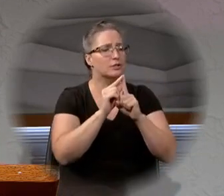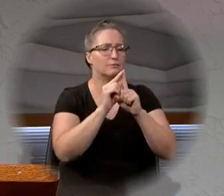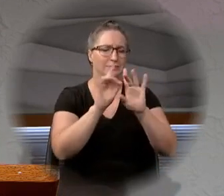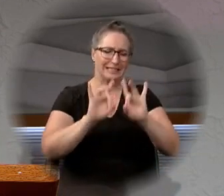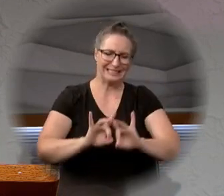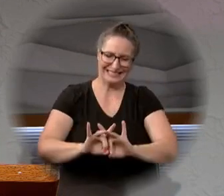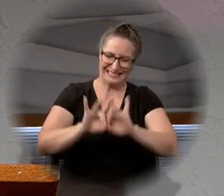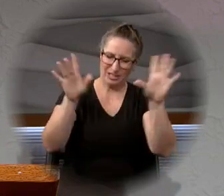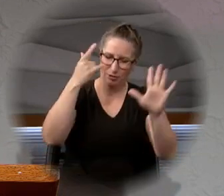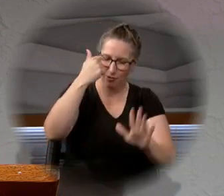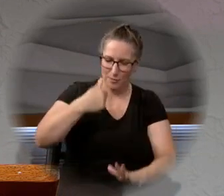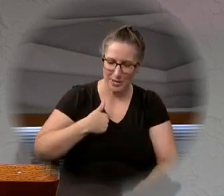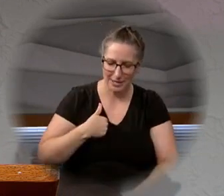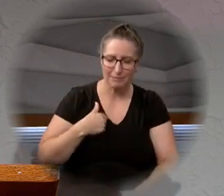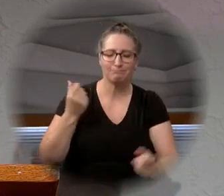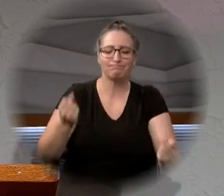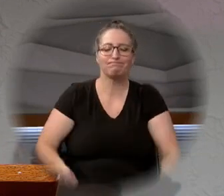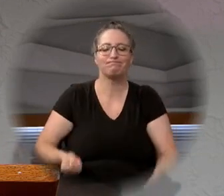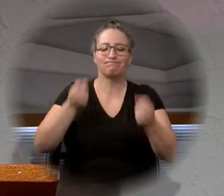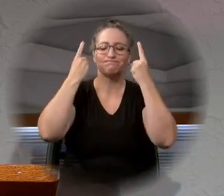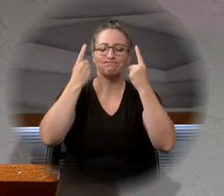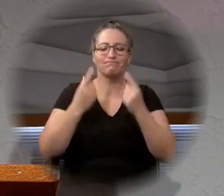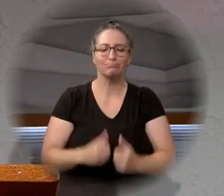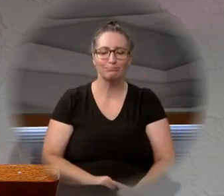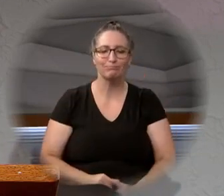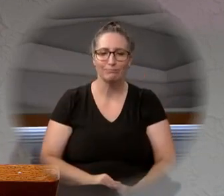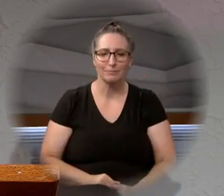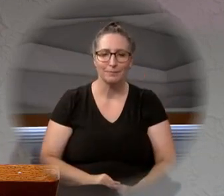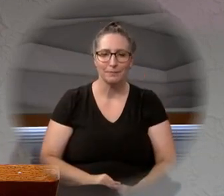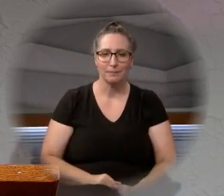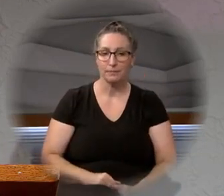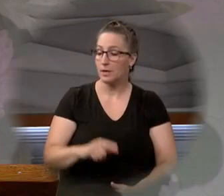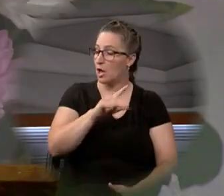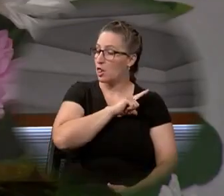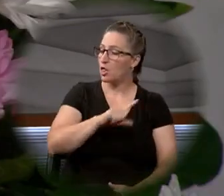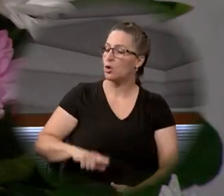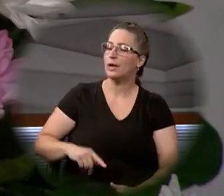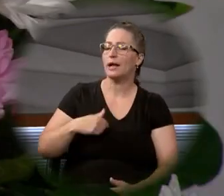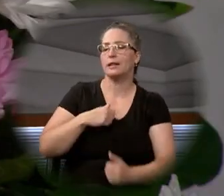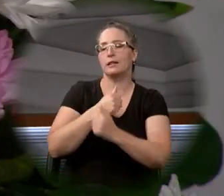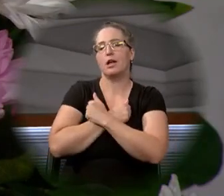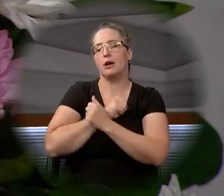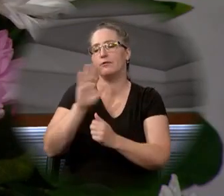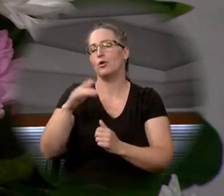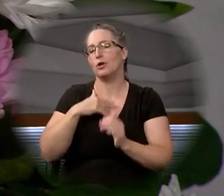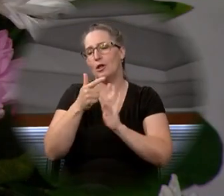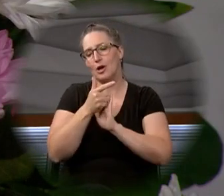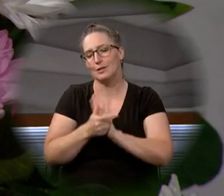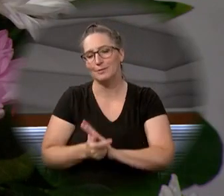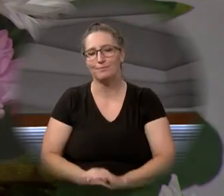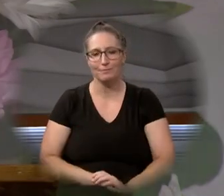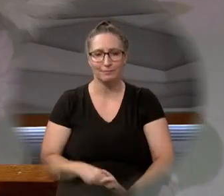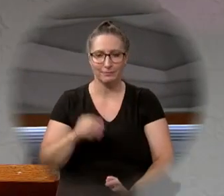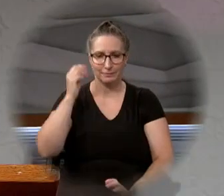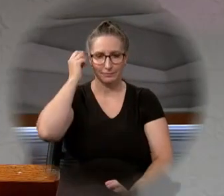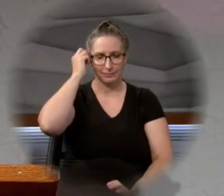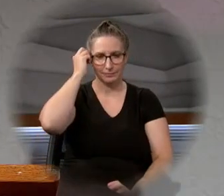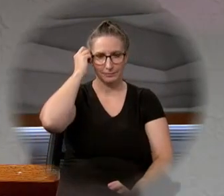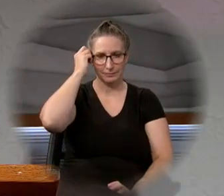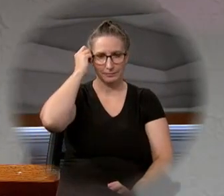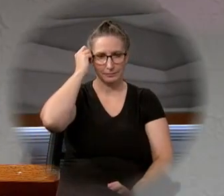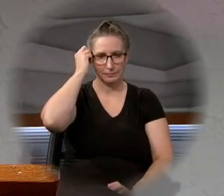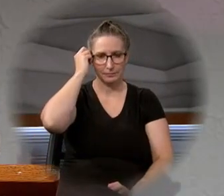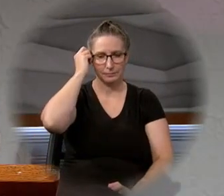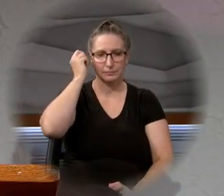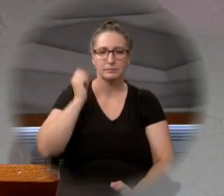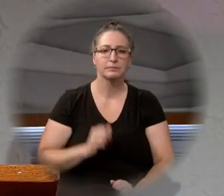light, giving understanding to the simple. Lord, I love your commands.